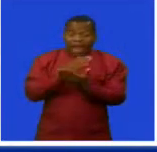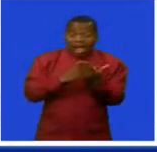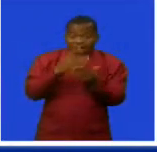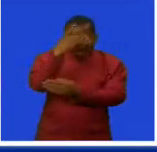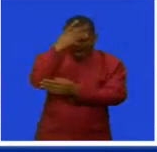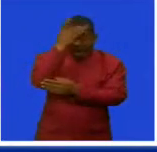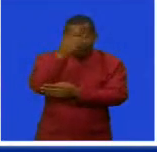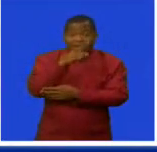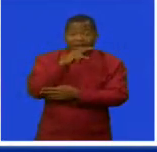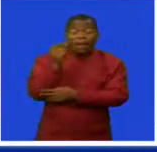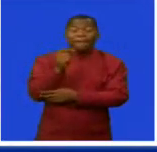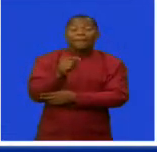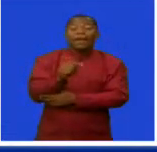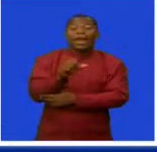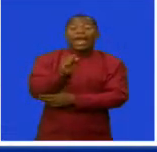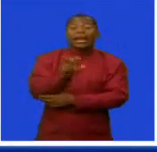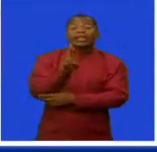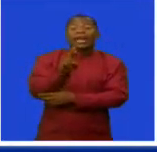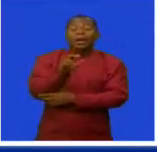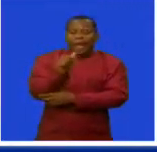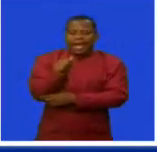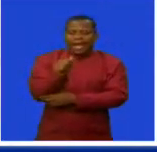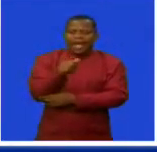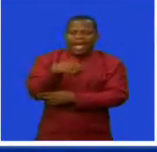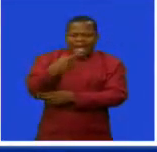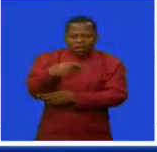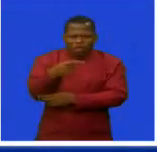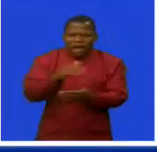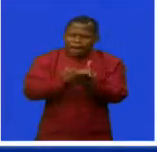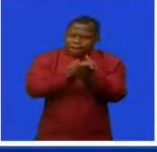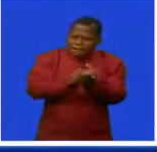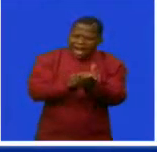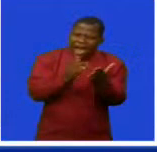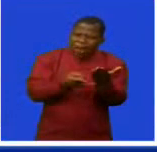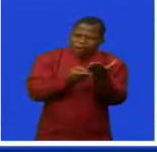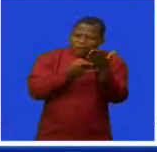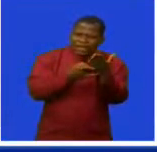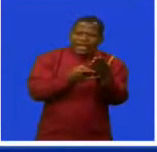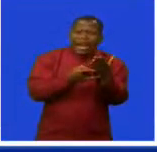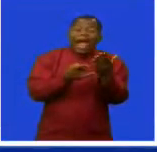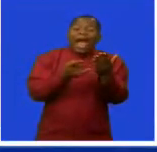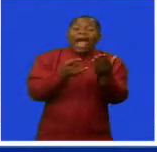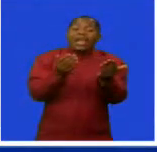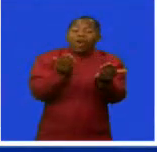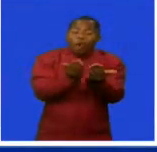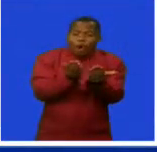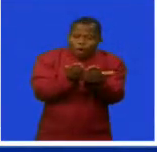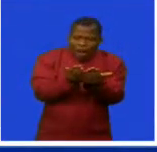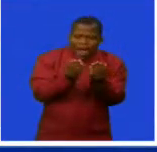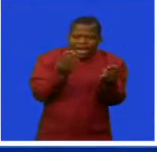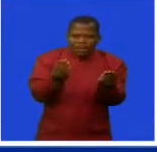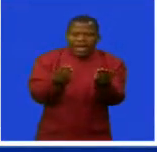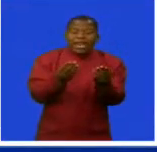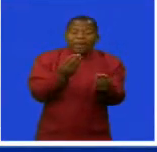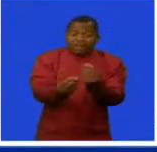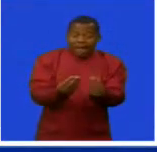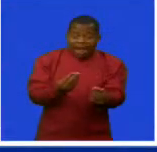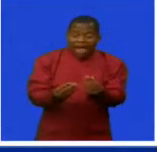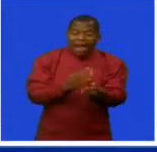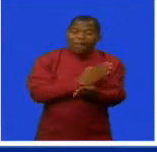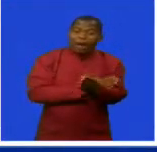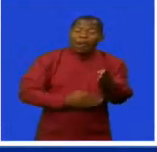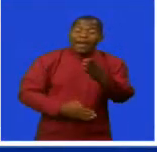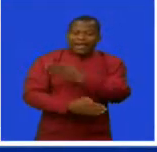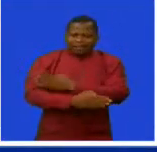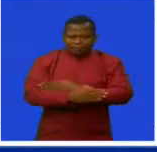liyachubeka nekubambisa tikolwa letifundzisa abantwana labakhubatekile. Ngalesine umphathi walelibandla Dumisani Masilela wethule